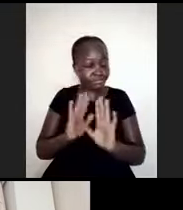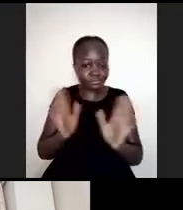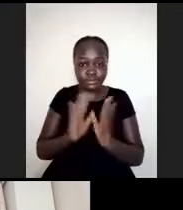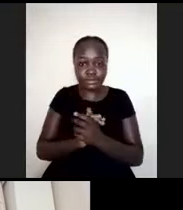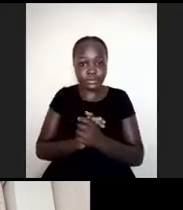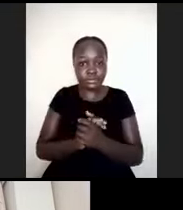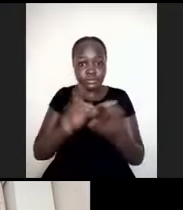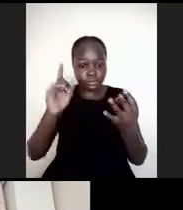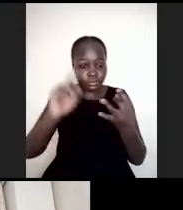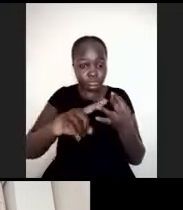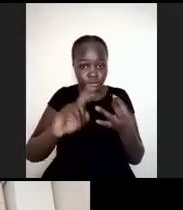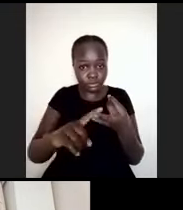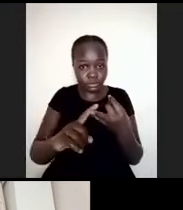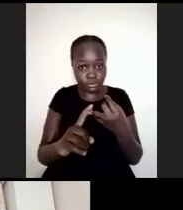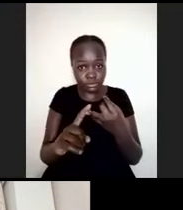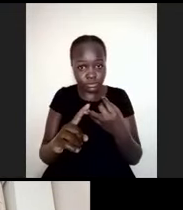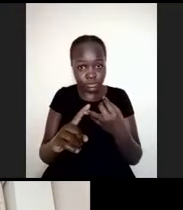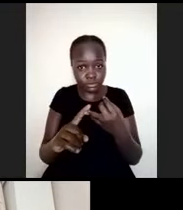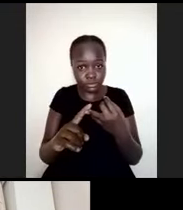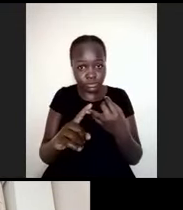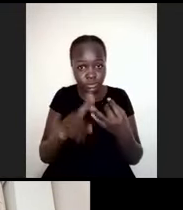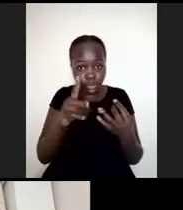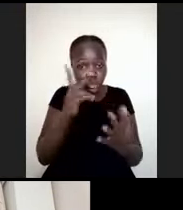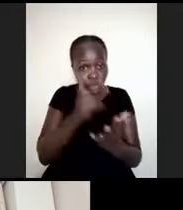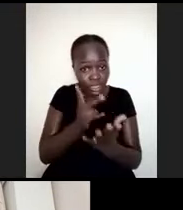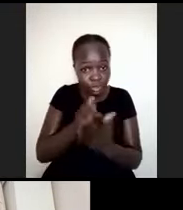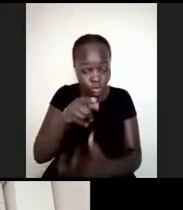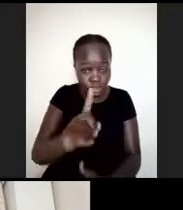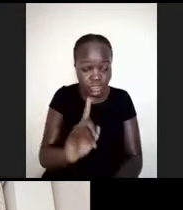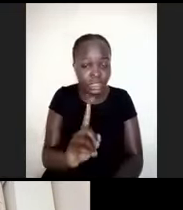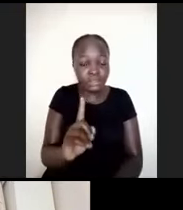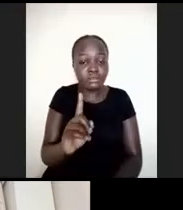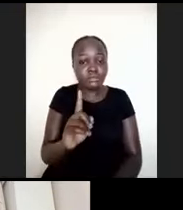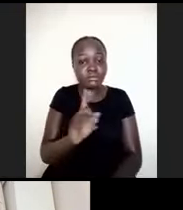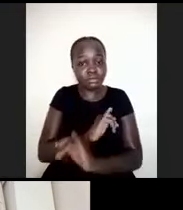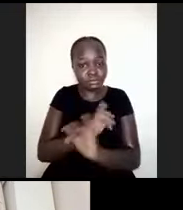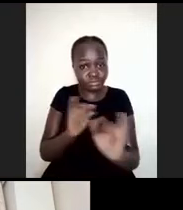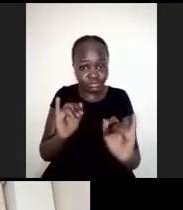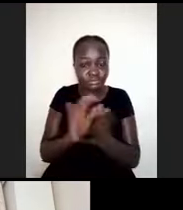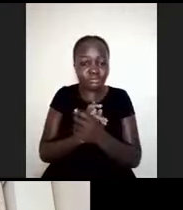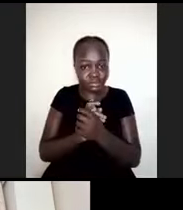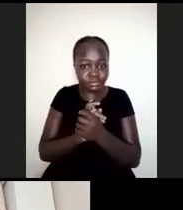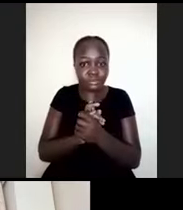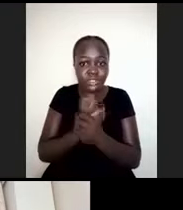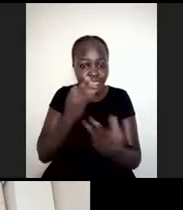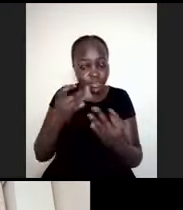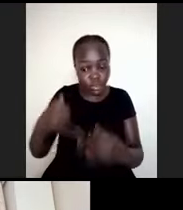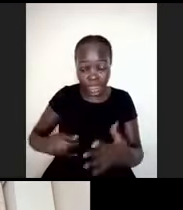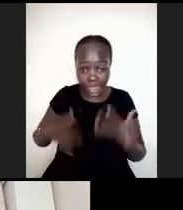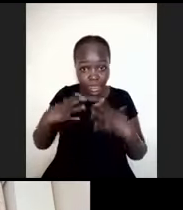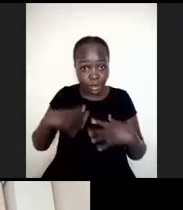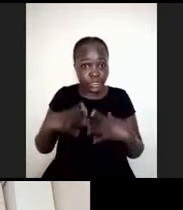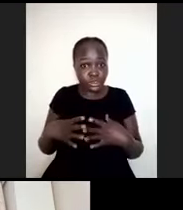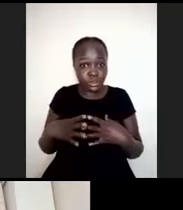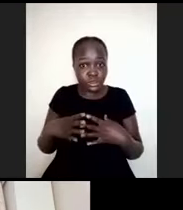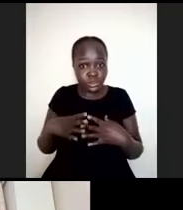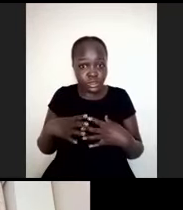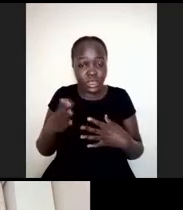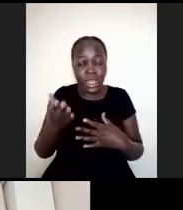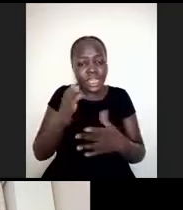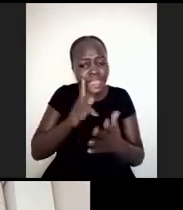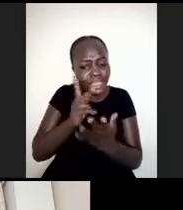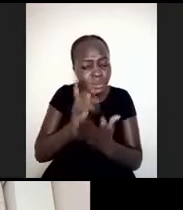Secondly, you keep yourself busy, especially if you're a young person. You need to be busy.